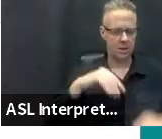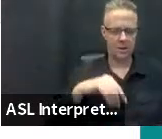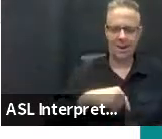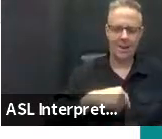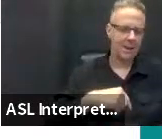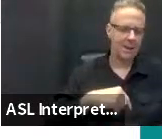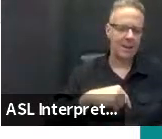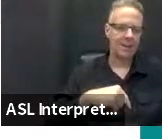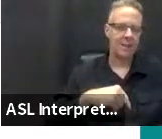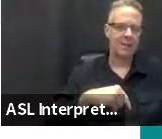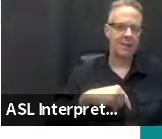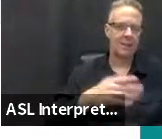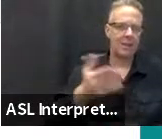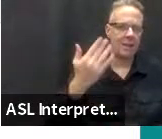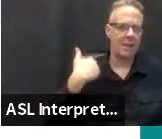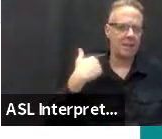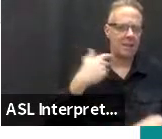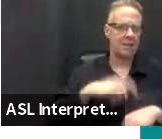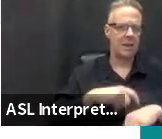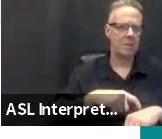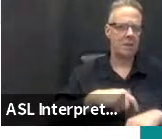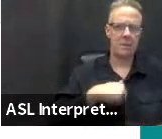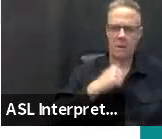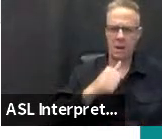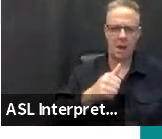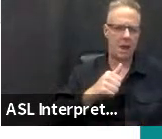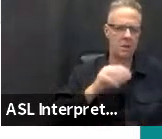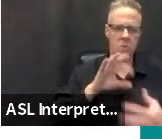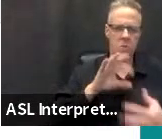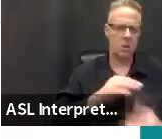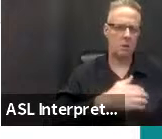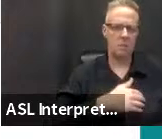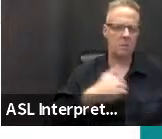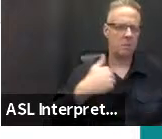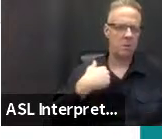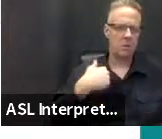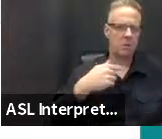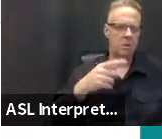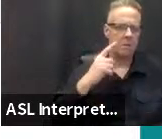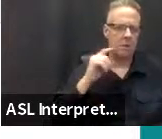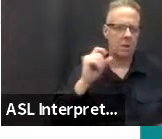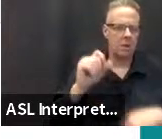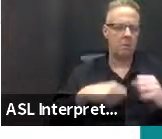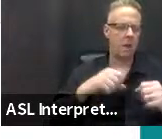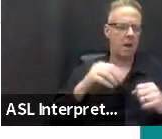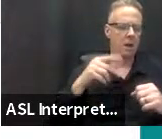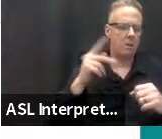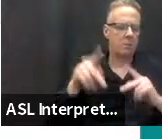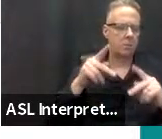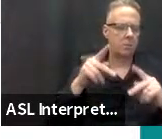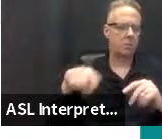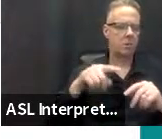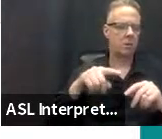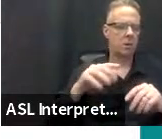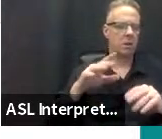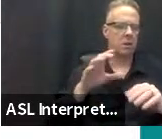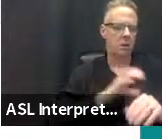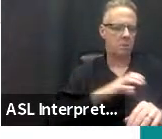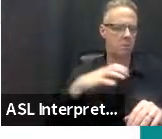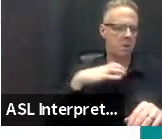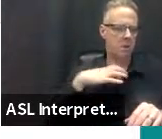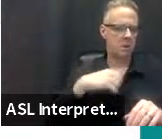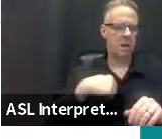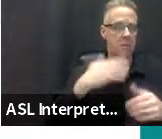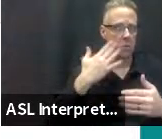not last time, I was not a member of the Bike and Pedestrian Advisory Committee, so I'm not privy to their